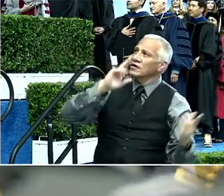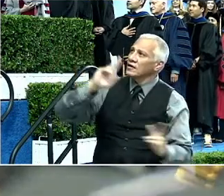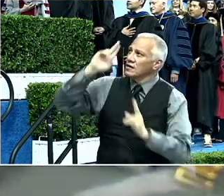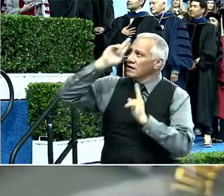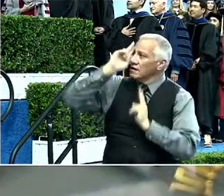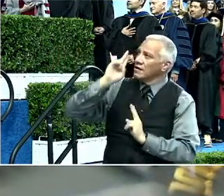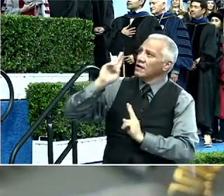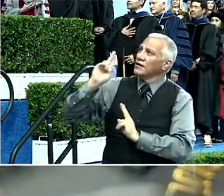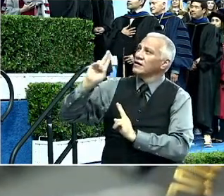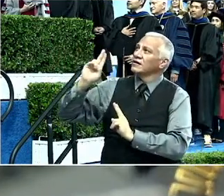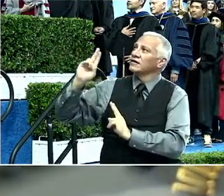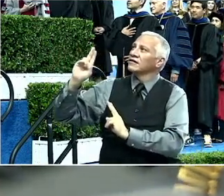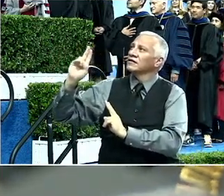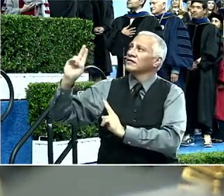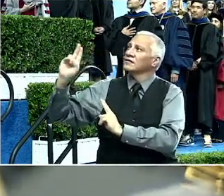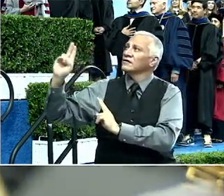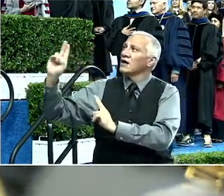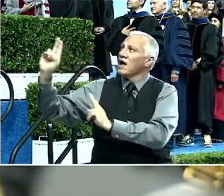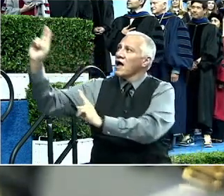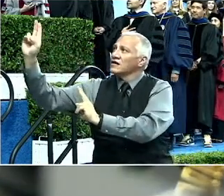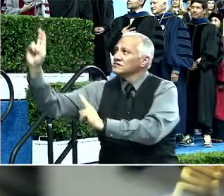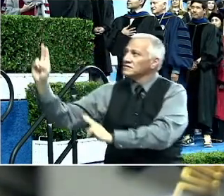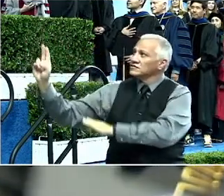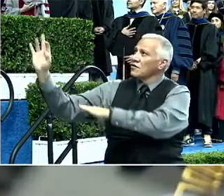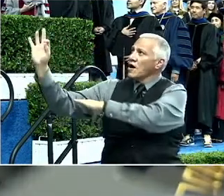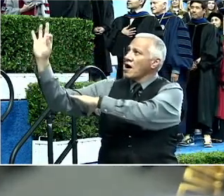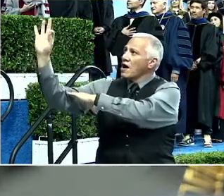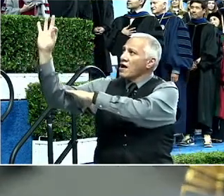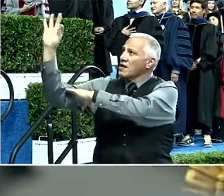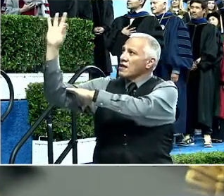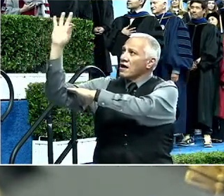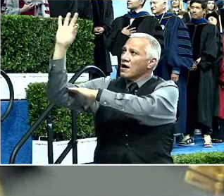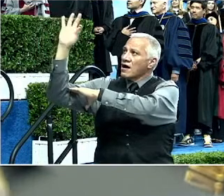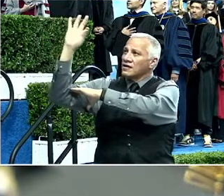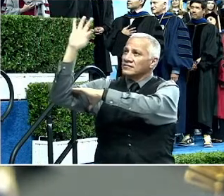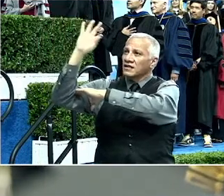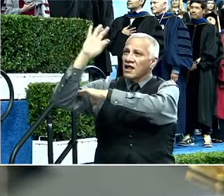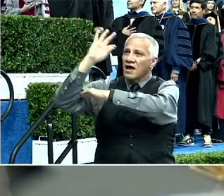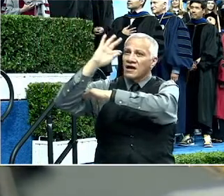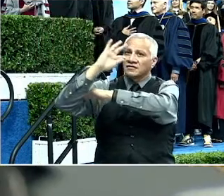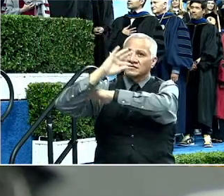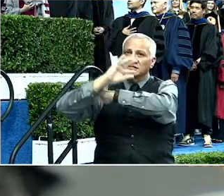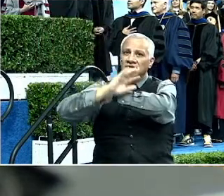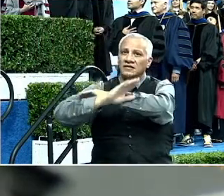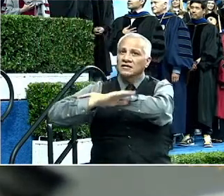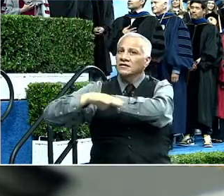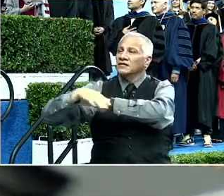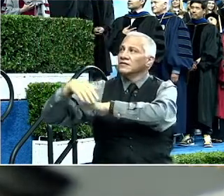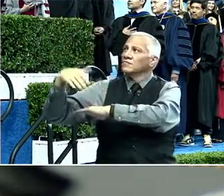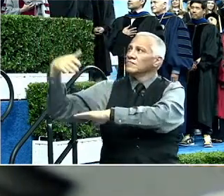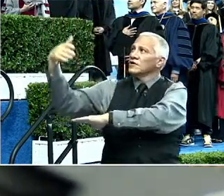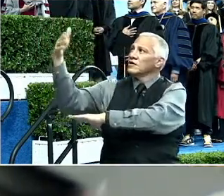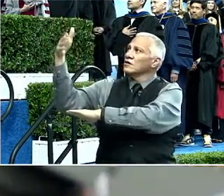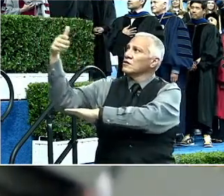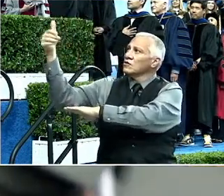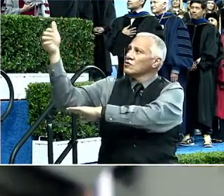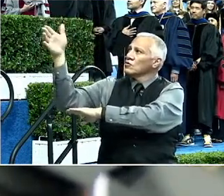we hailed at the twilight's last